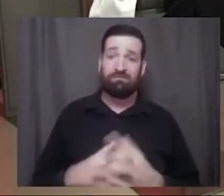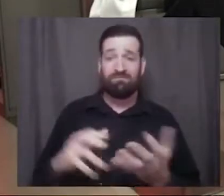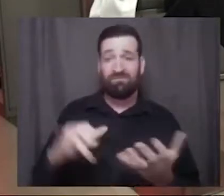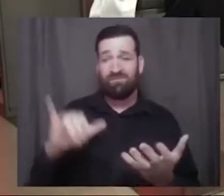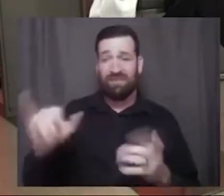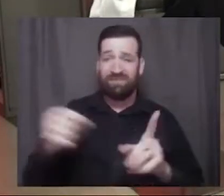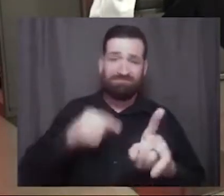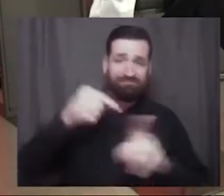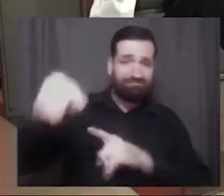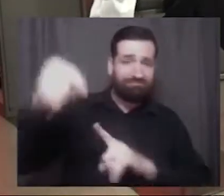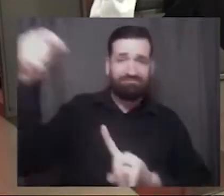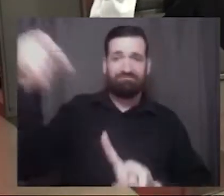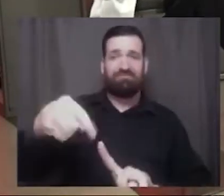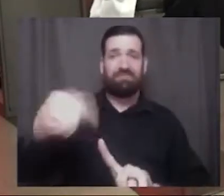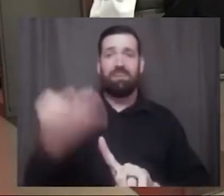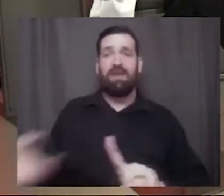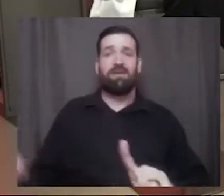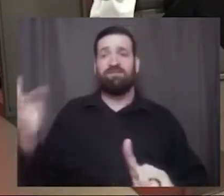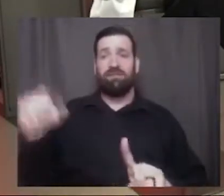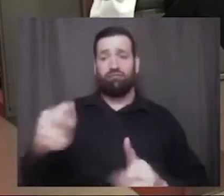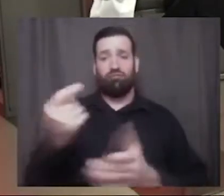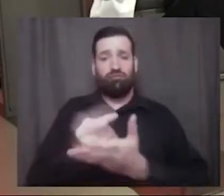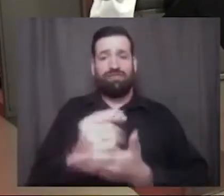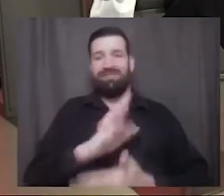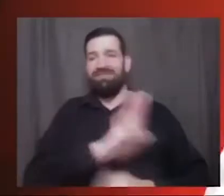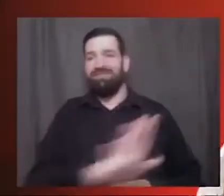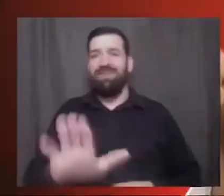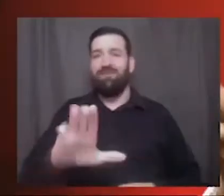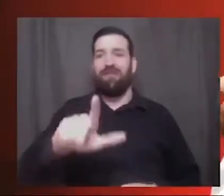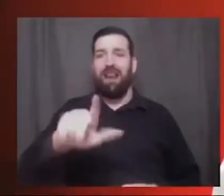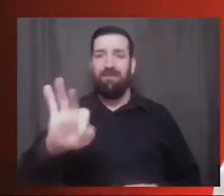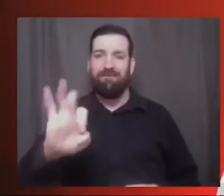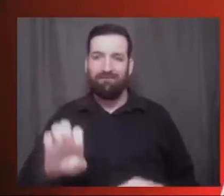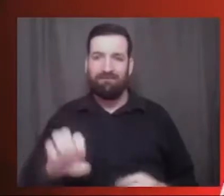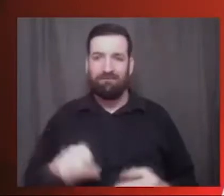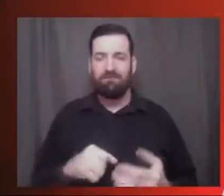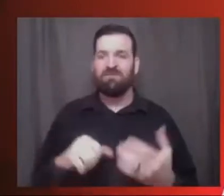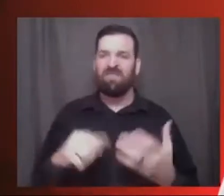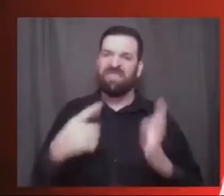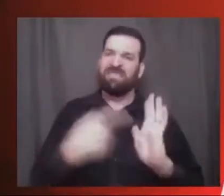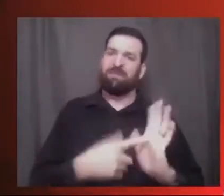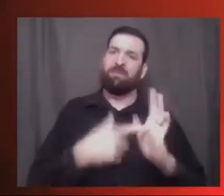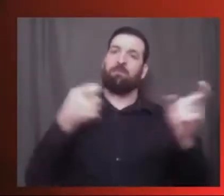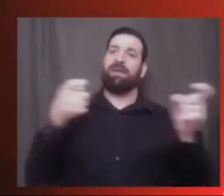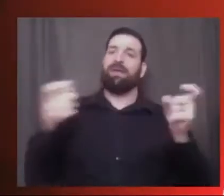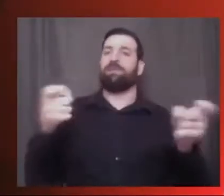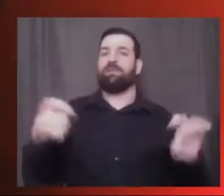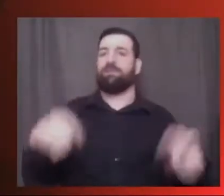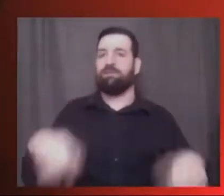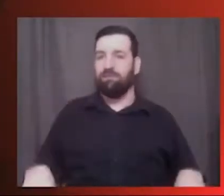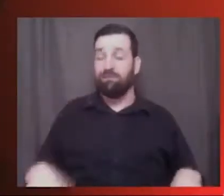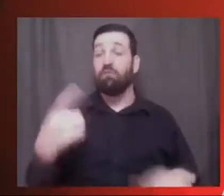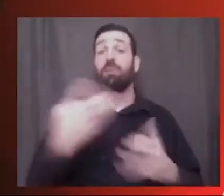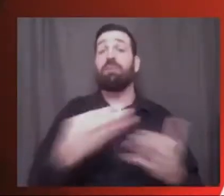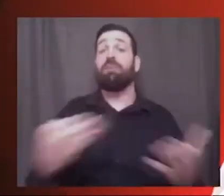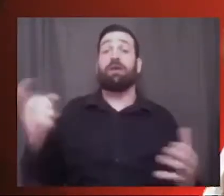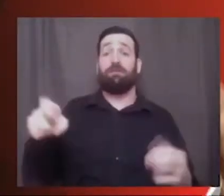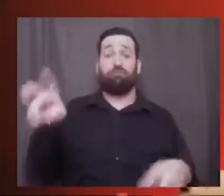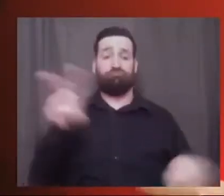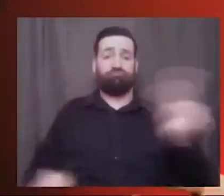treat the person and their life, because it's a symptom management. One of the things we need to look at menopause is it's not